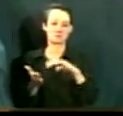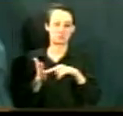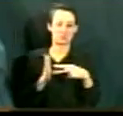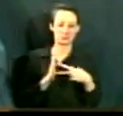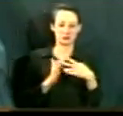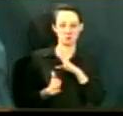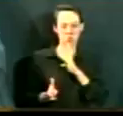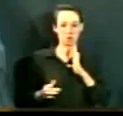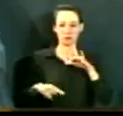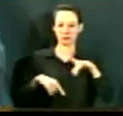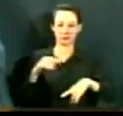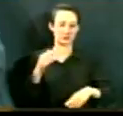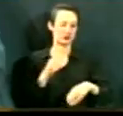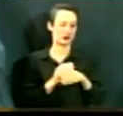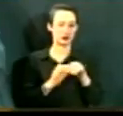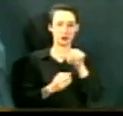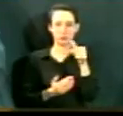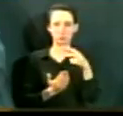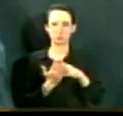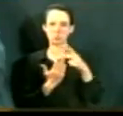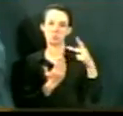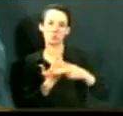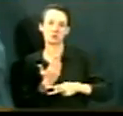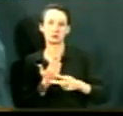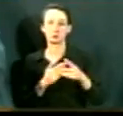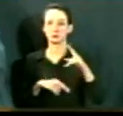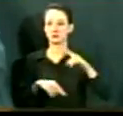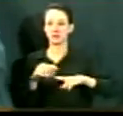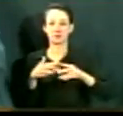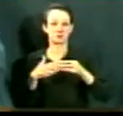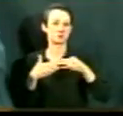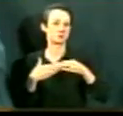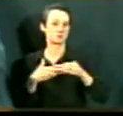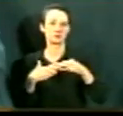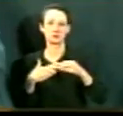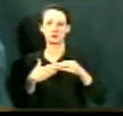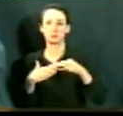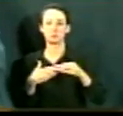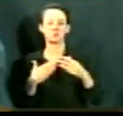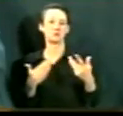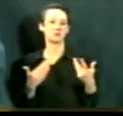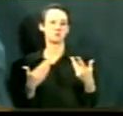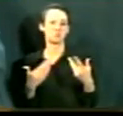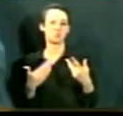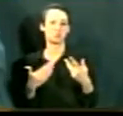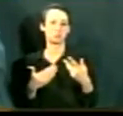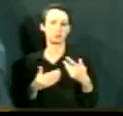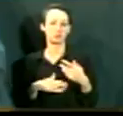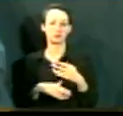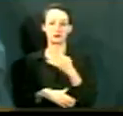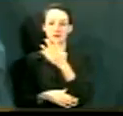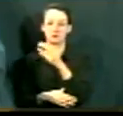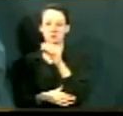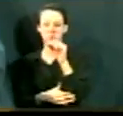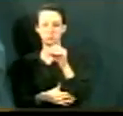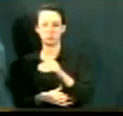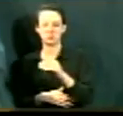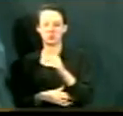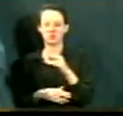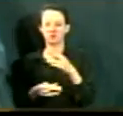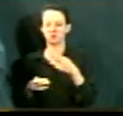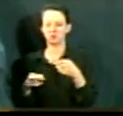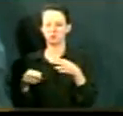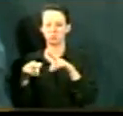to add any programs or do anything other than a 4% raise if the money is there. And we